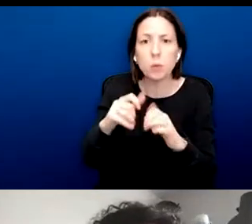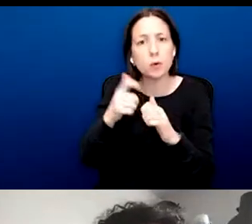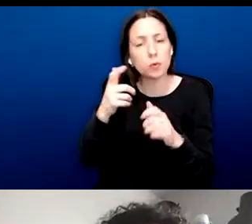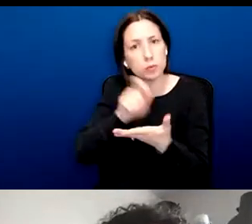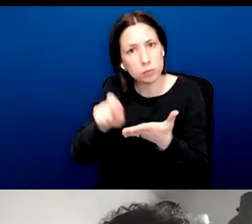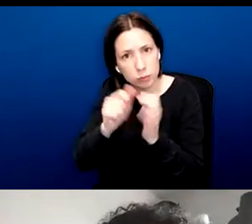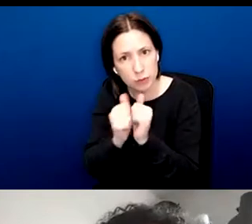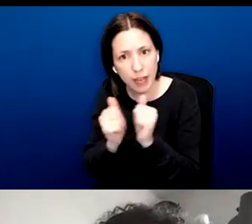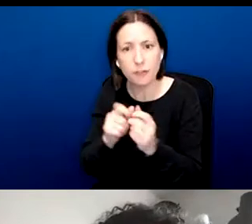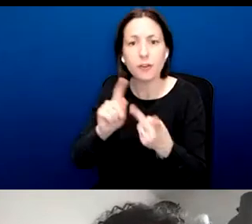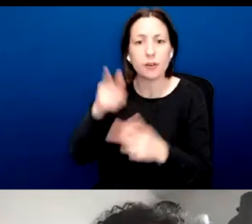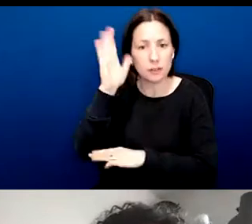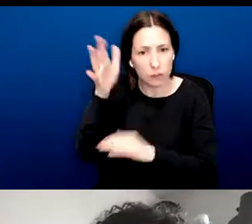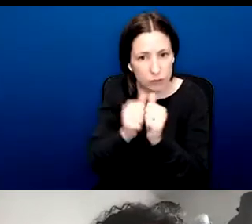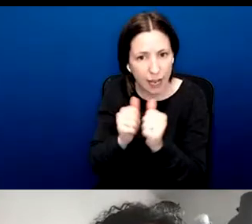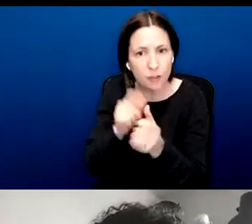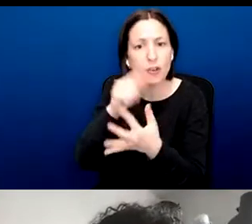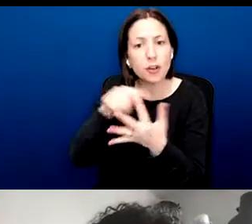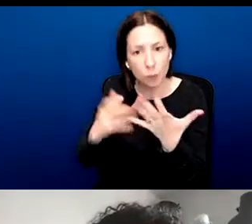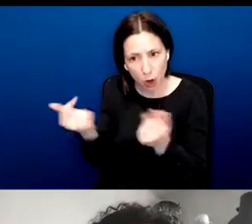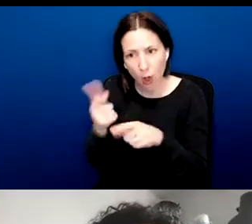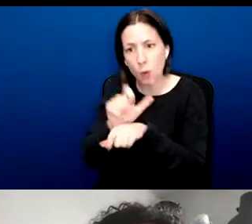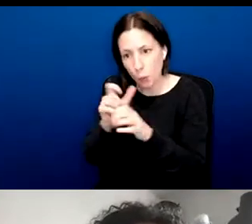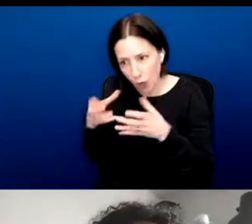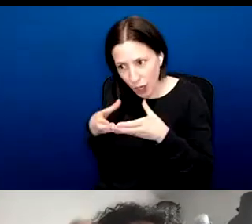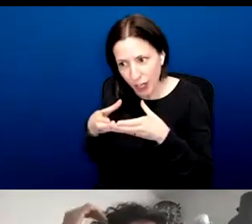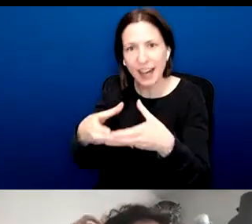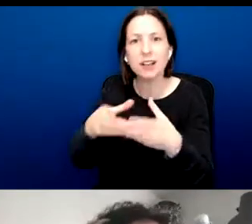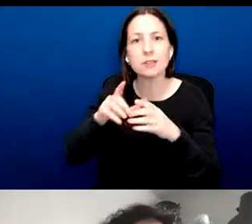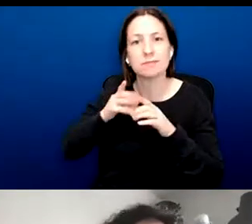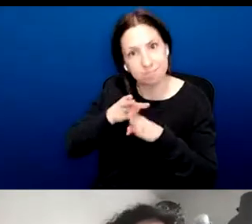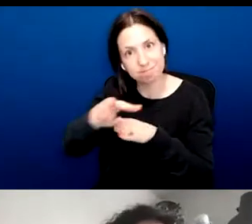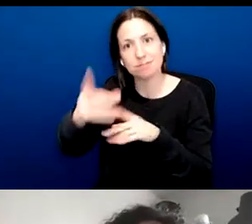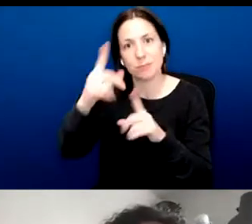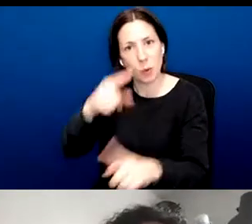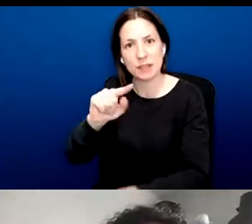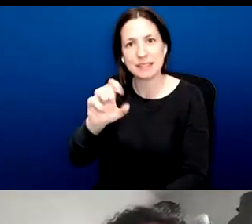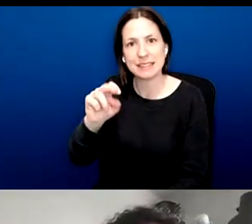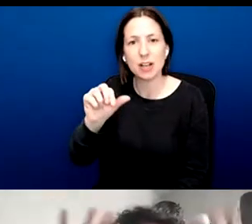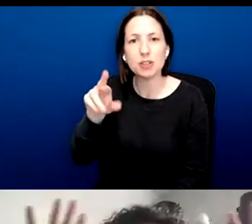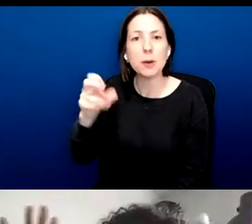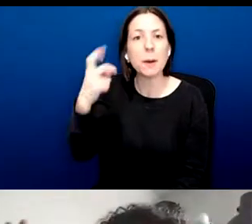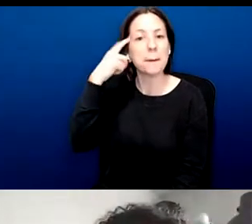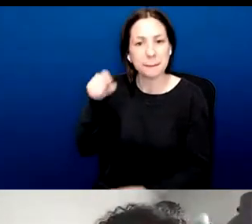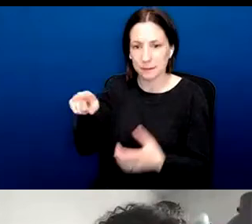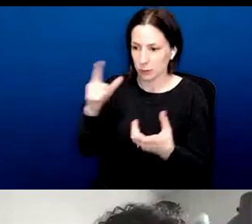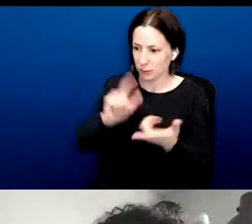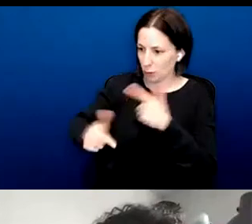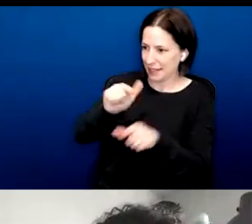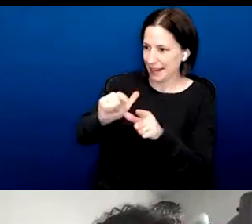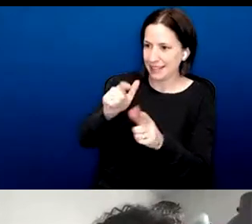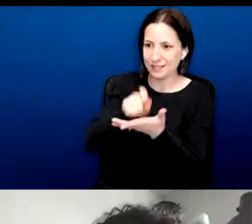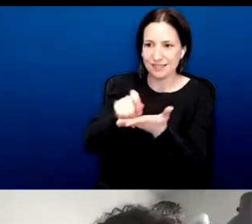toward tenure as we have rotating authorship lines, but we also have kind of developed this larger group